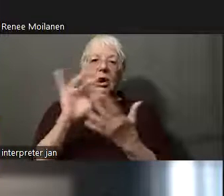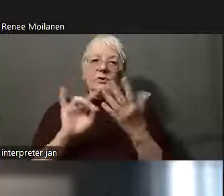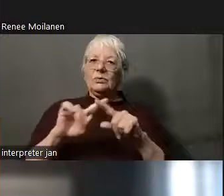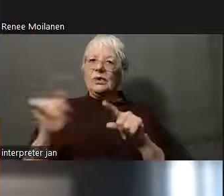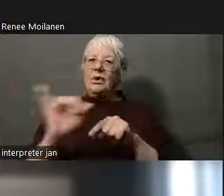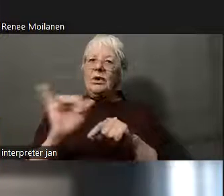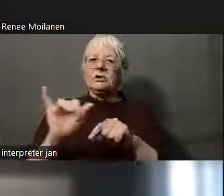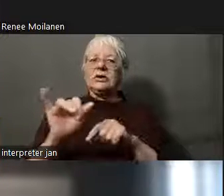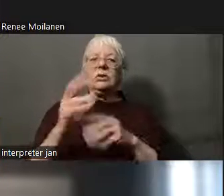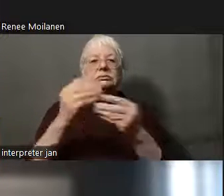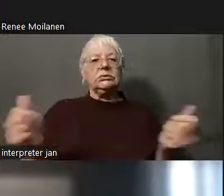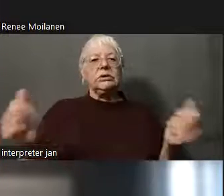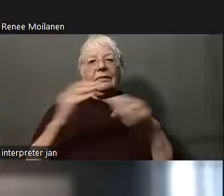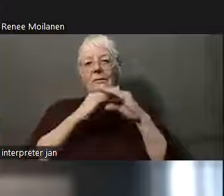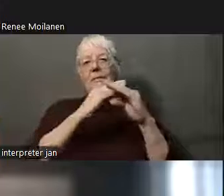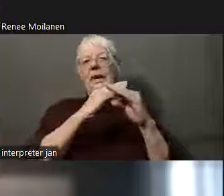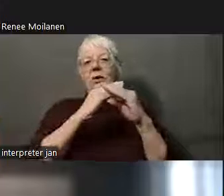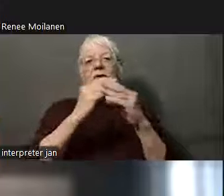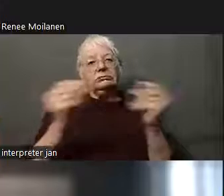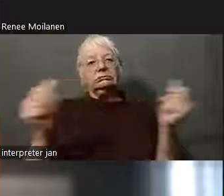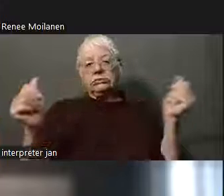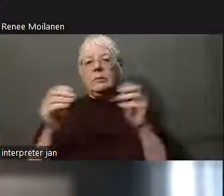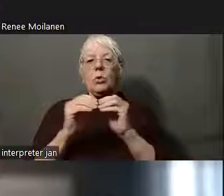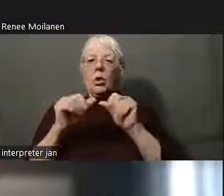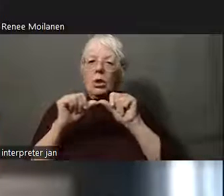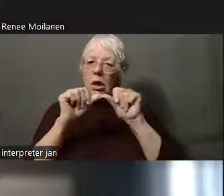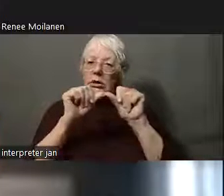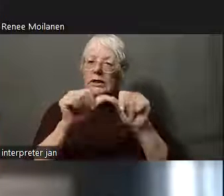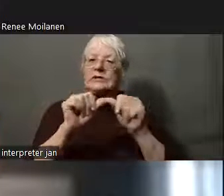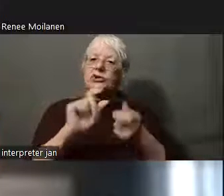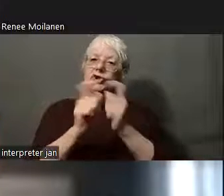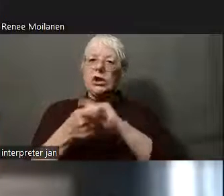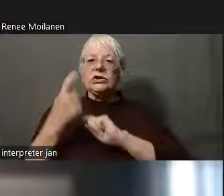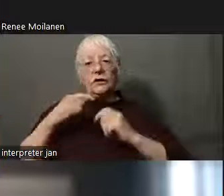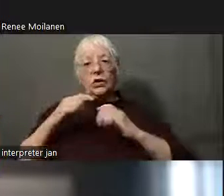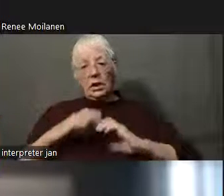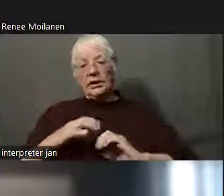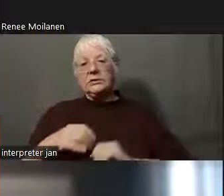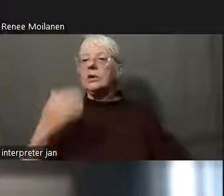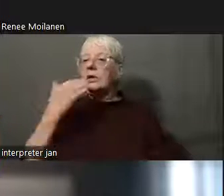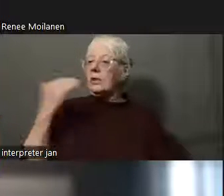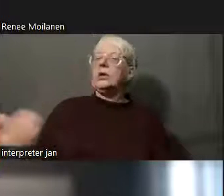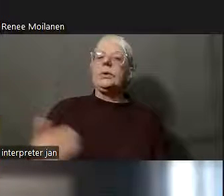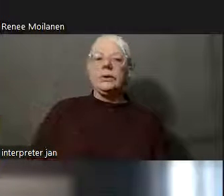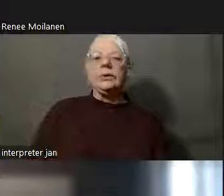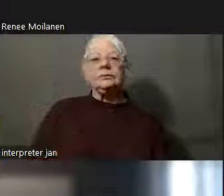make more long-lasting change for the clients. Thank you.